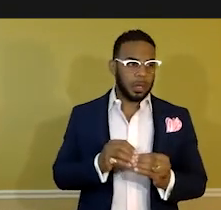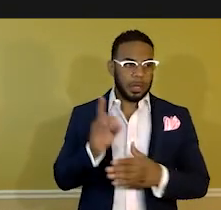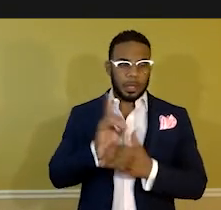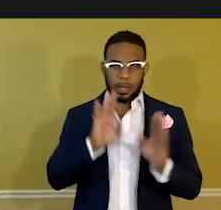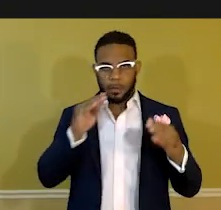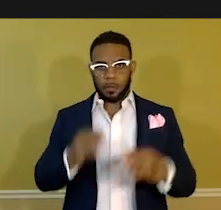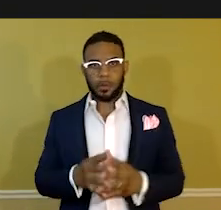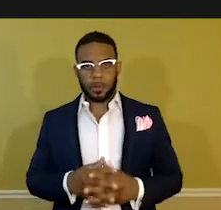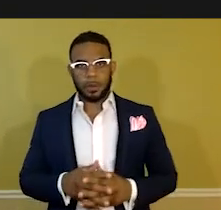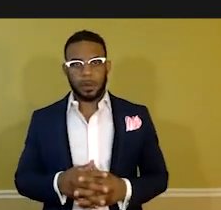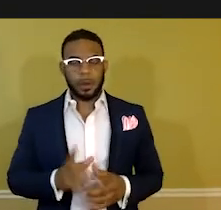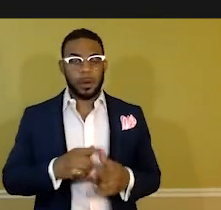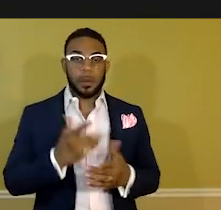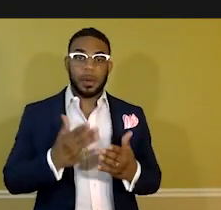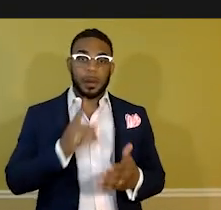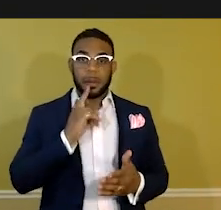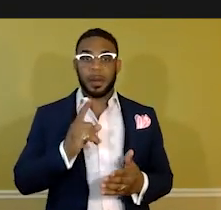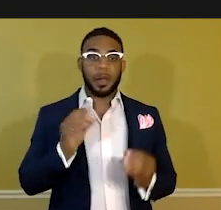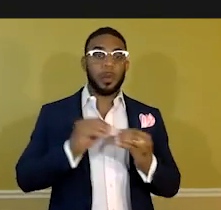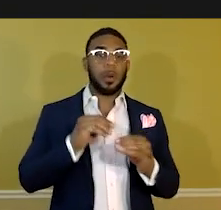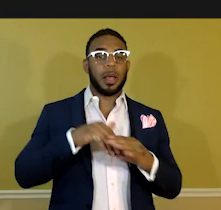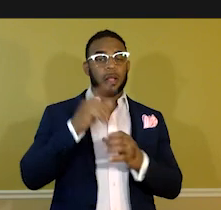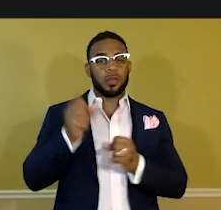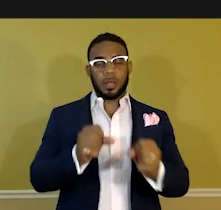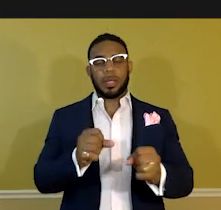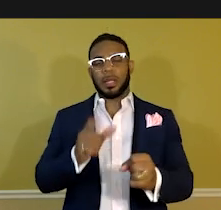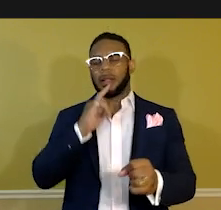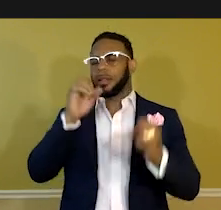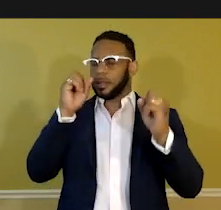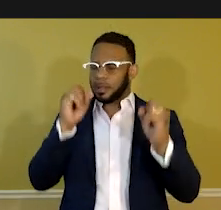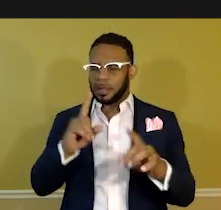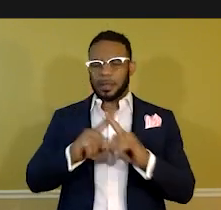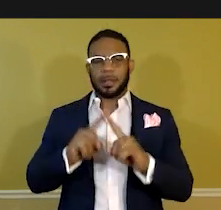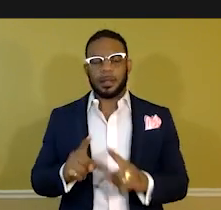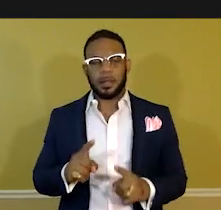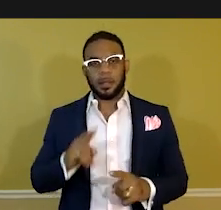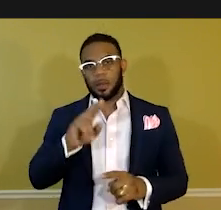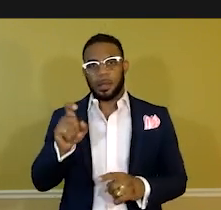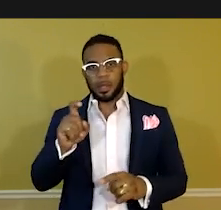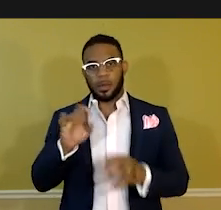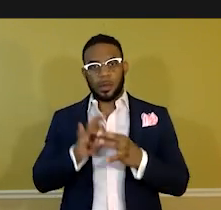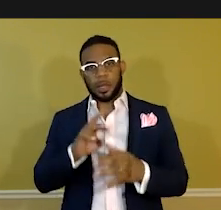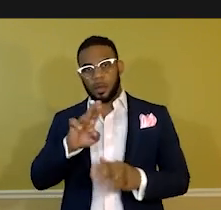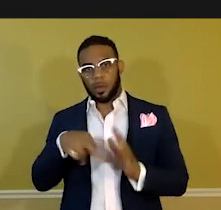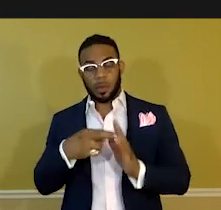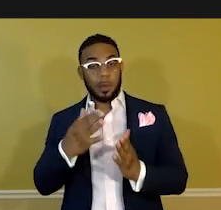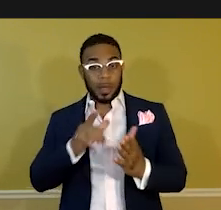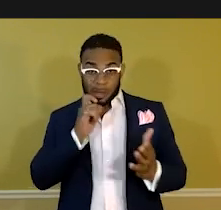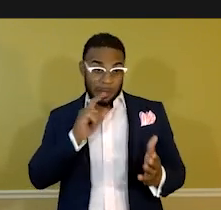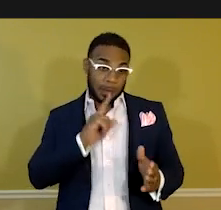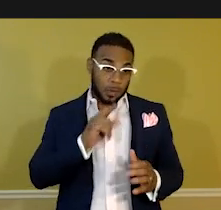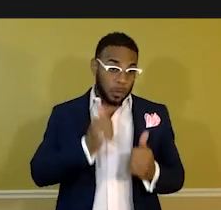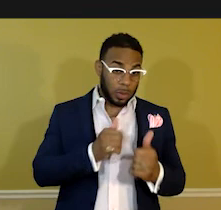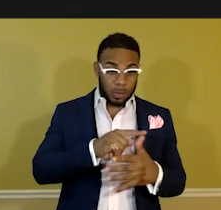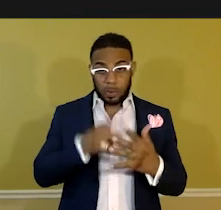design focused, or you might be more into the strategy. There are a ton of different, you know, UX related roles, and maybe you're just not sure